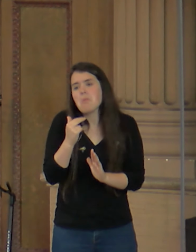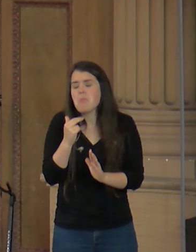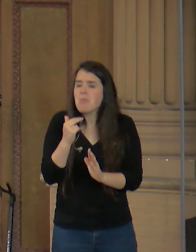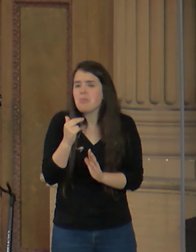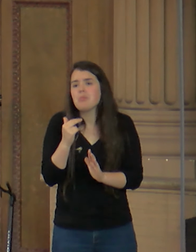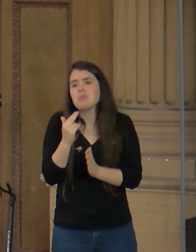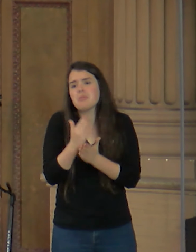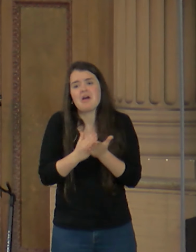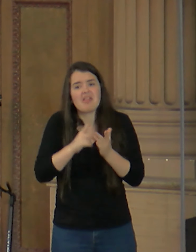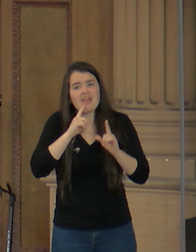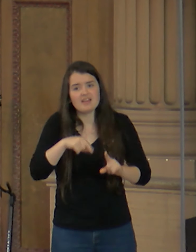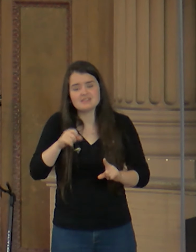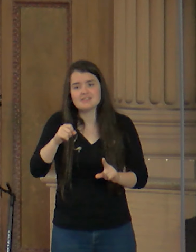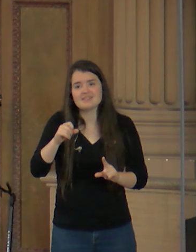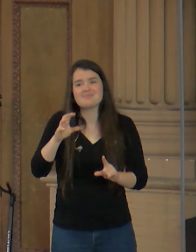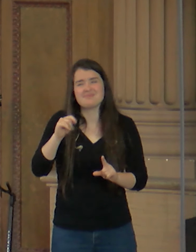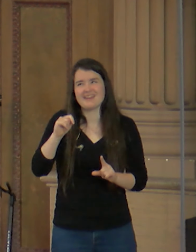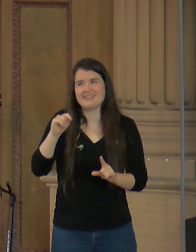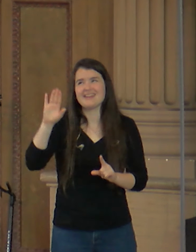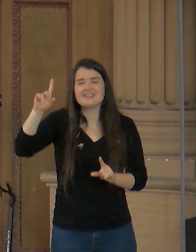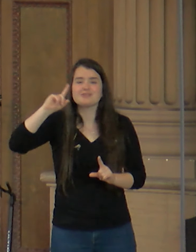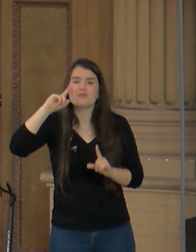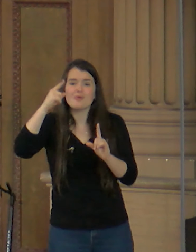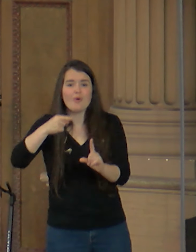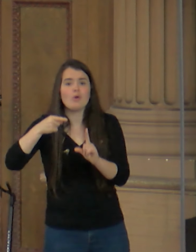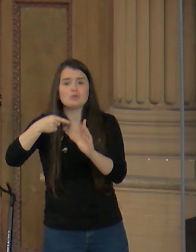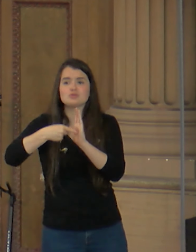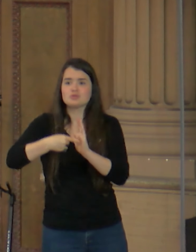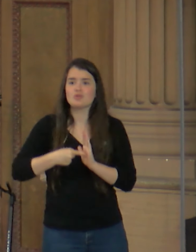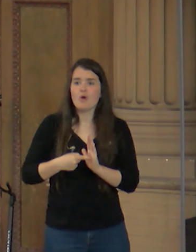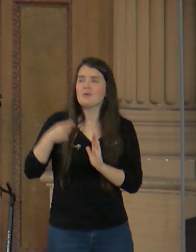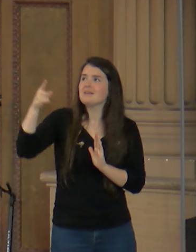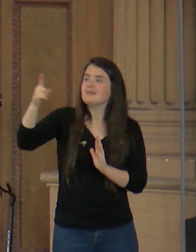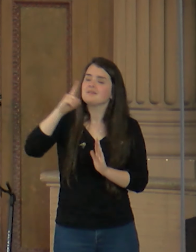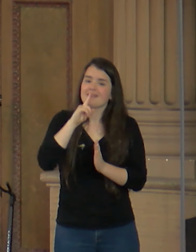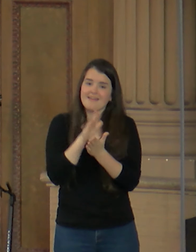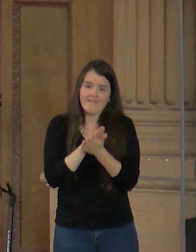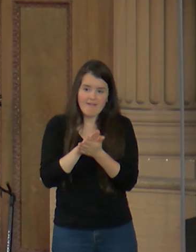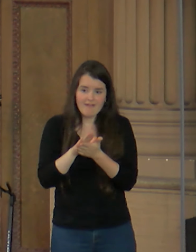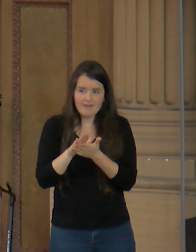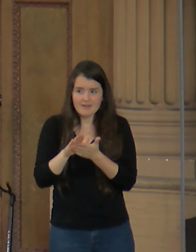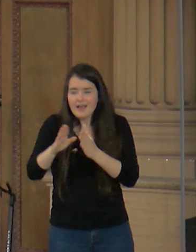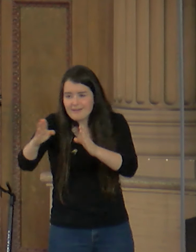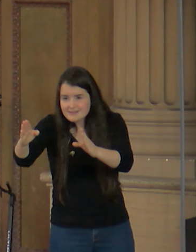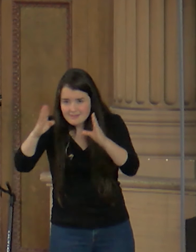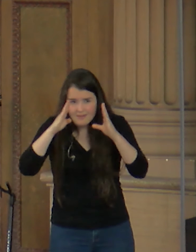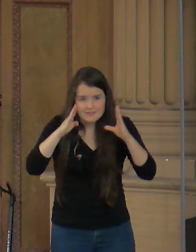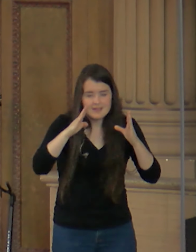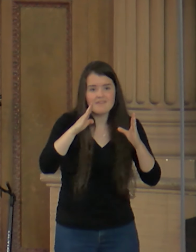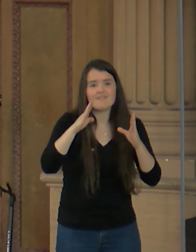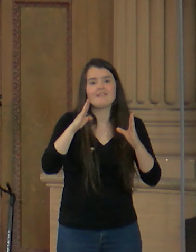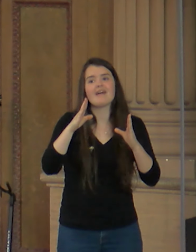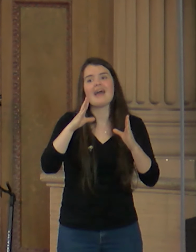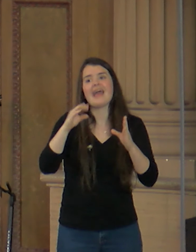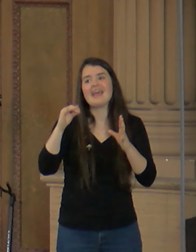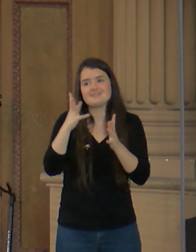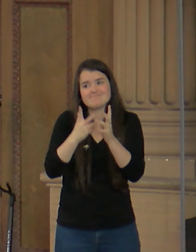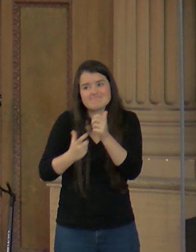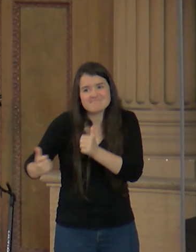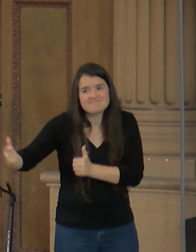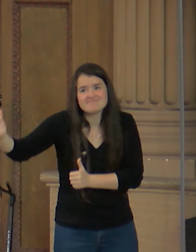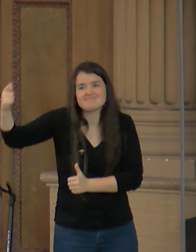that he's kinder than we think, that he's more attentive to his creation than we think, and that he's far above us and can comprehend the things that we